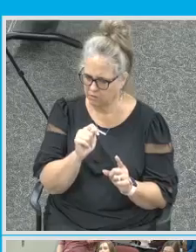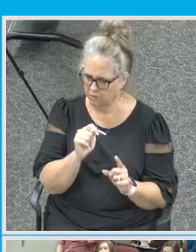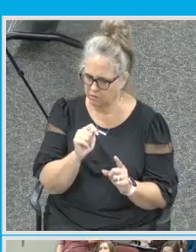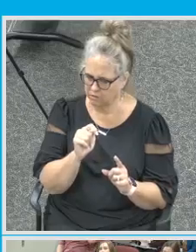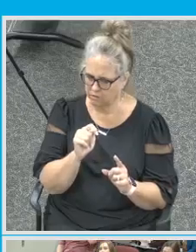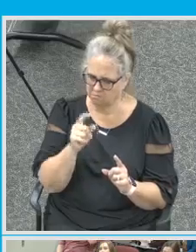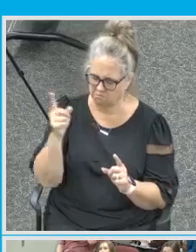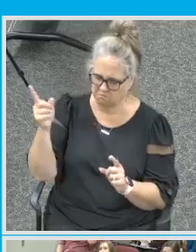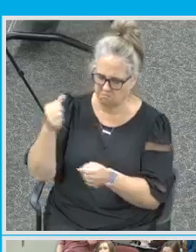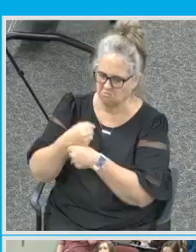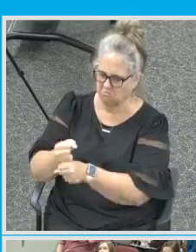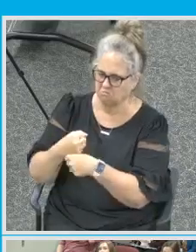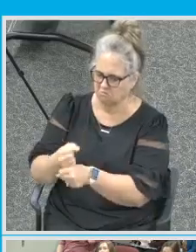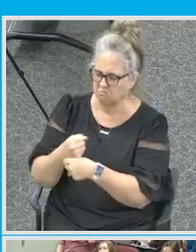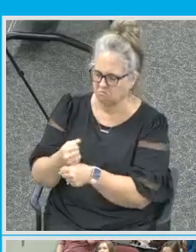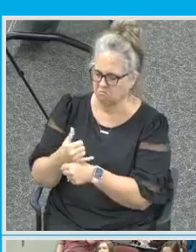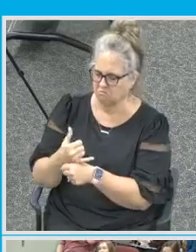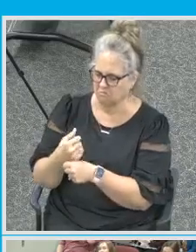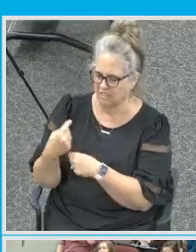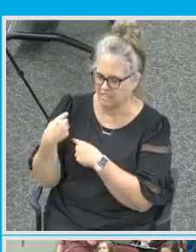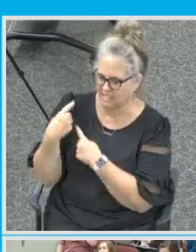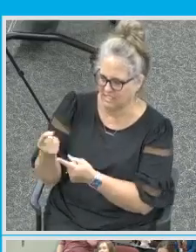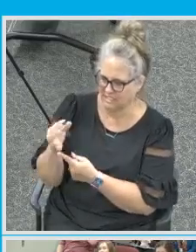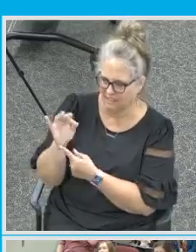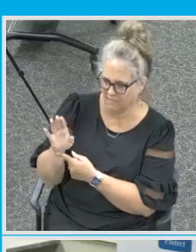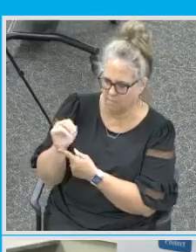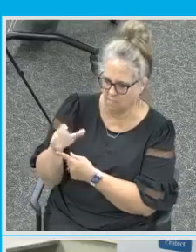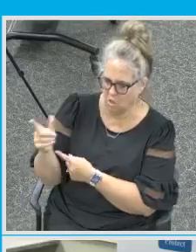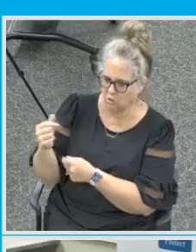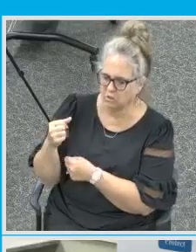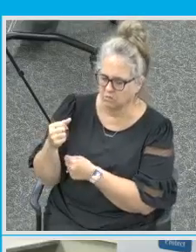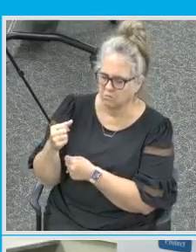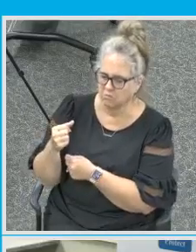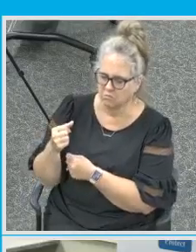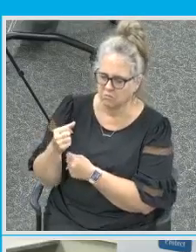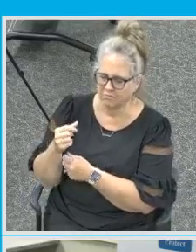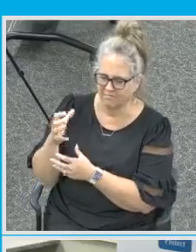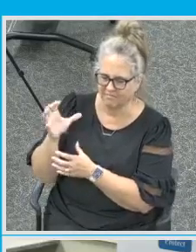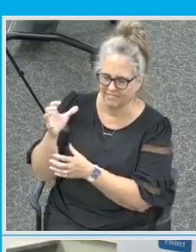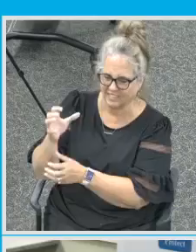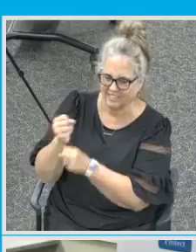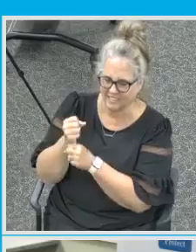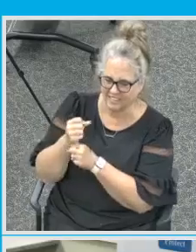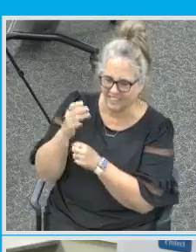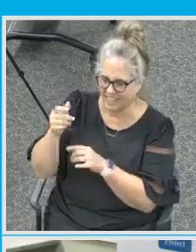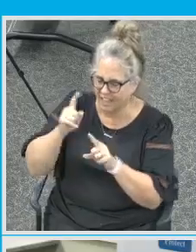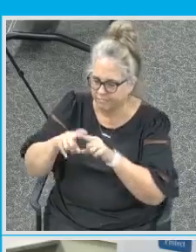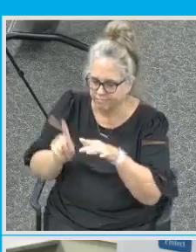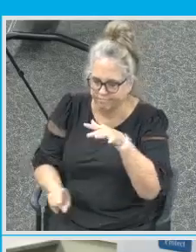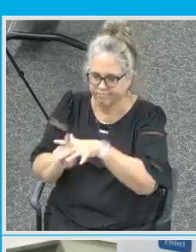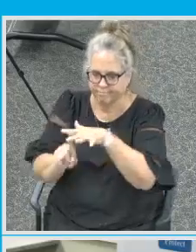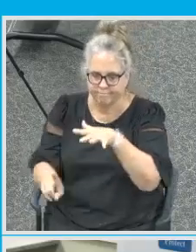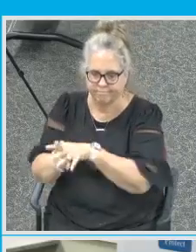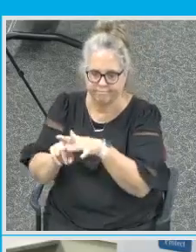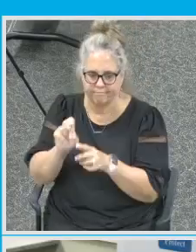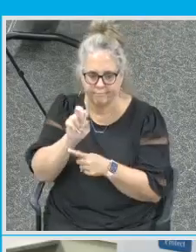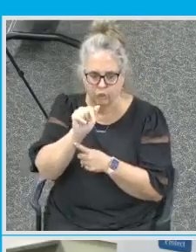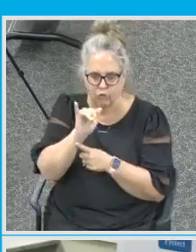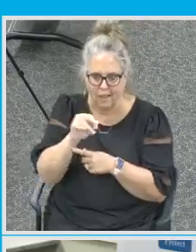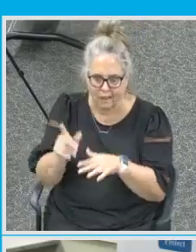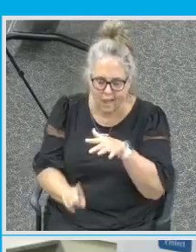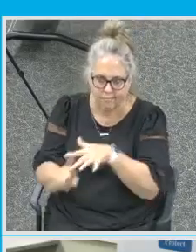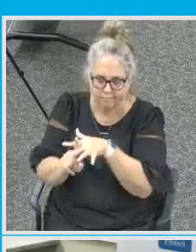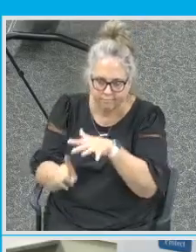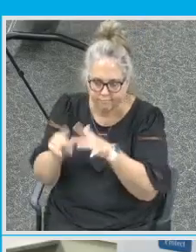since February, March, which is when they get the strains that were going to be included. So that product will start coming out.